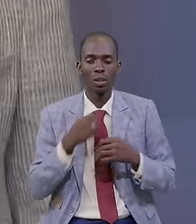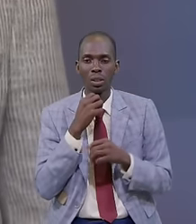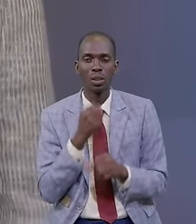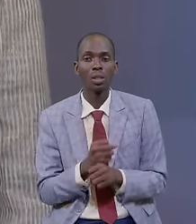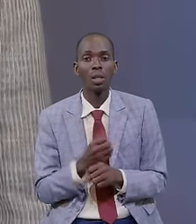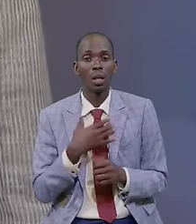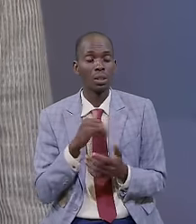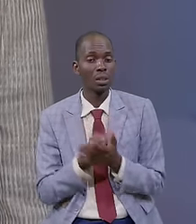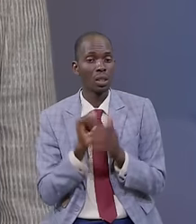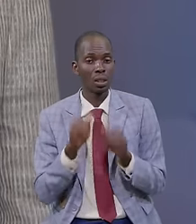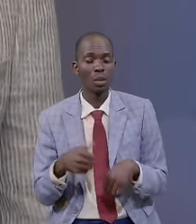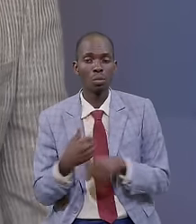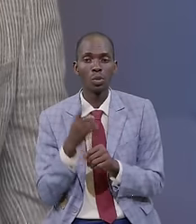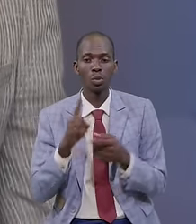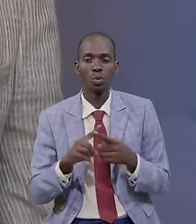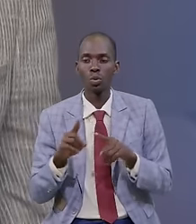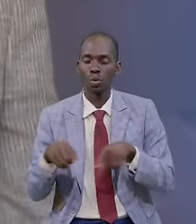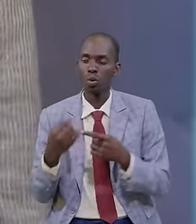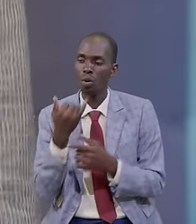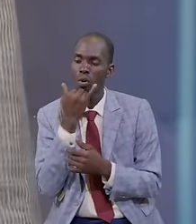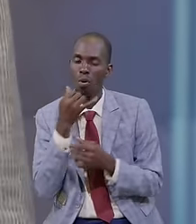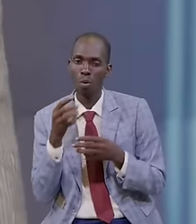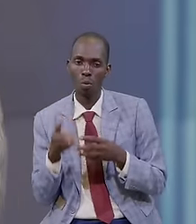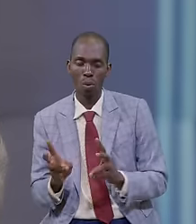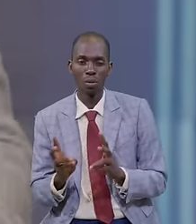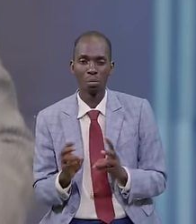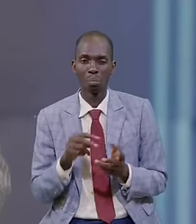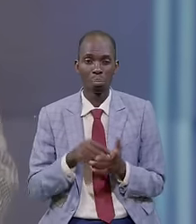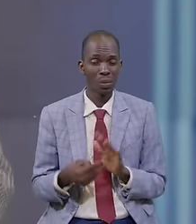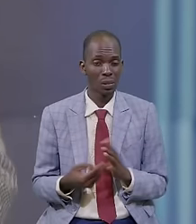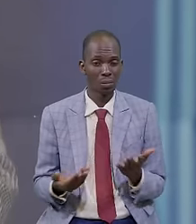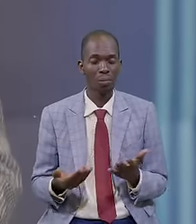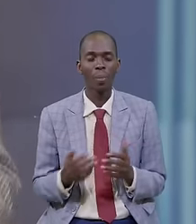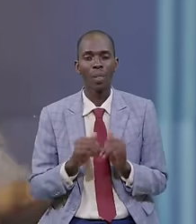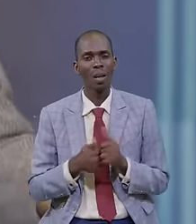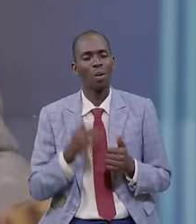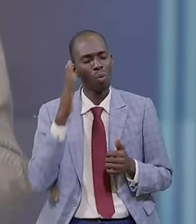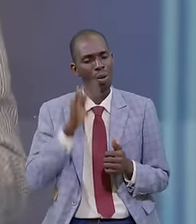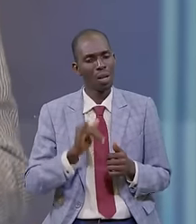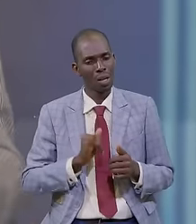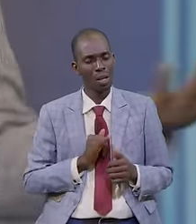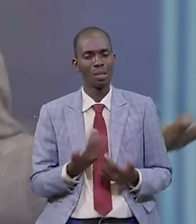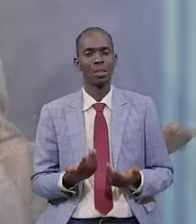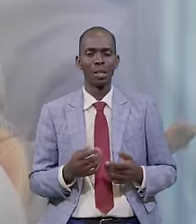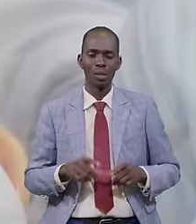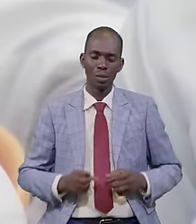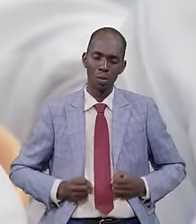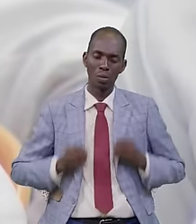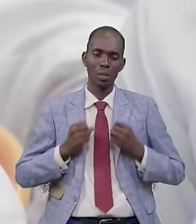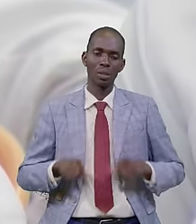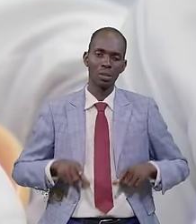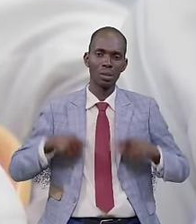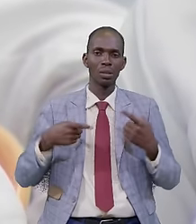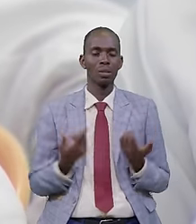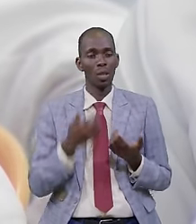of corruption. How do I live? How do I survive? Husband gone, no child.